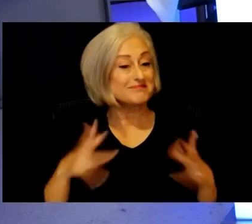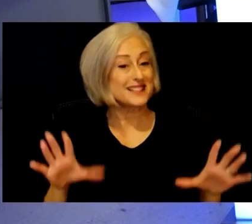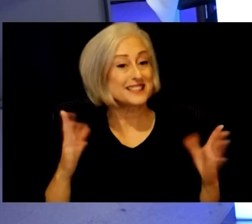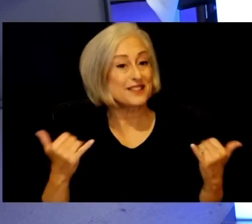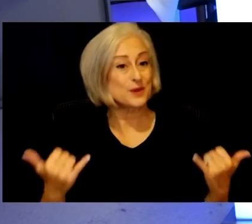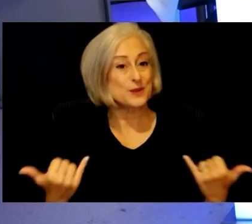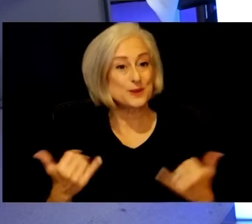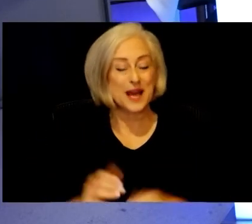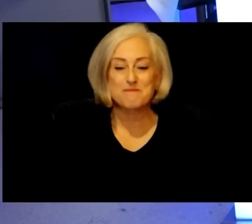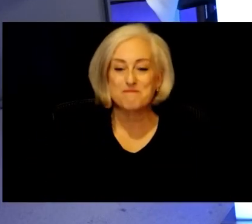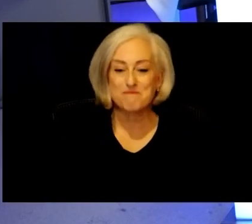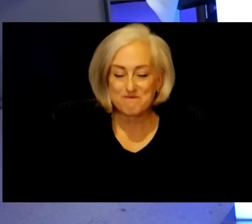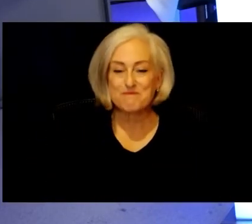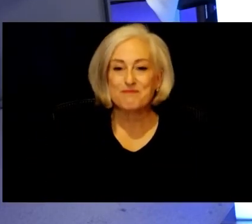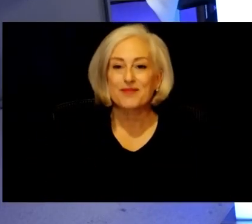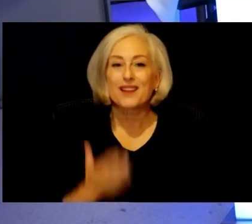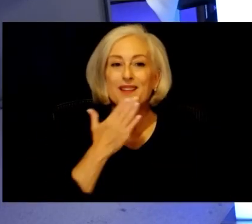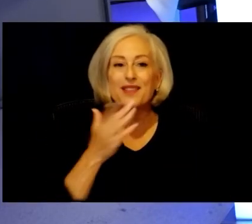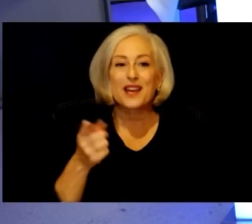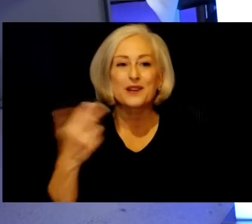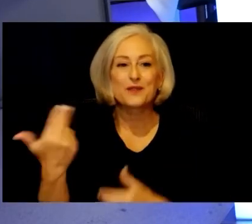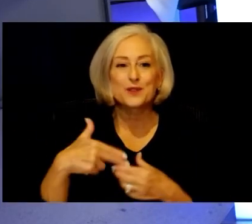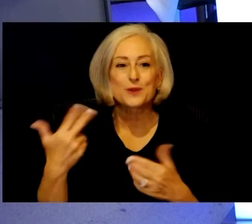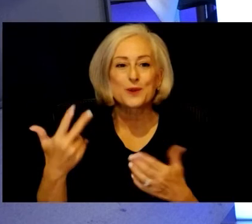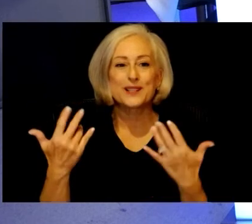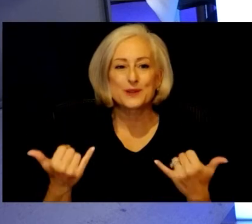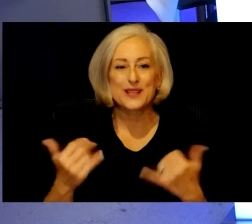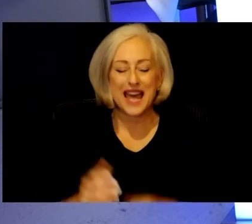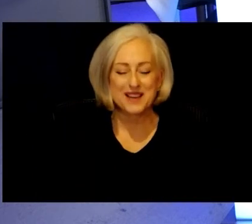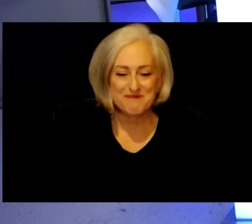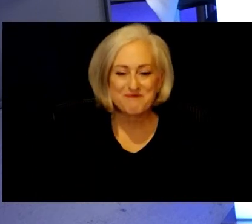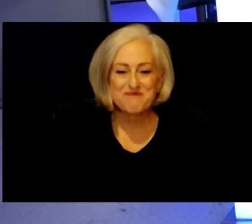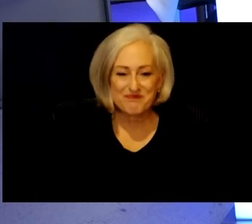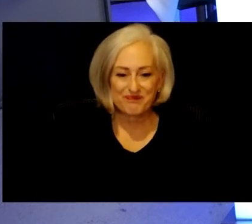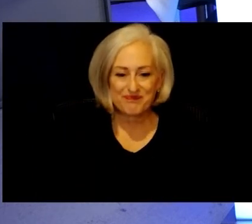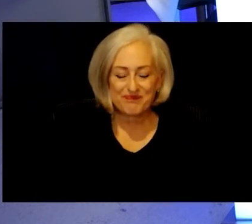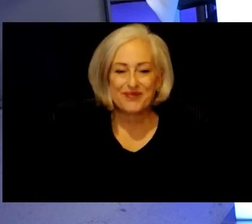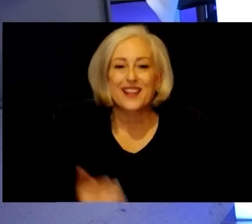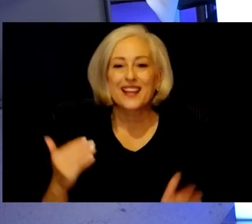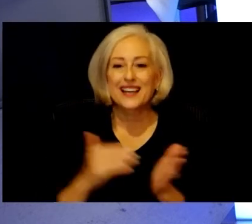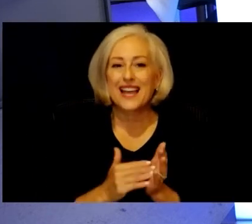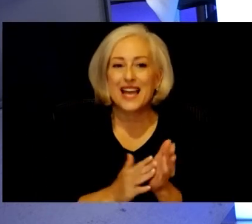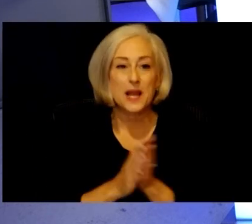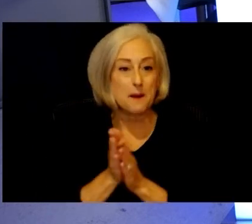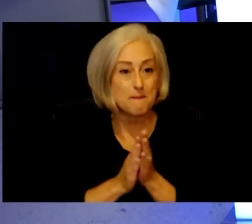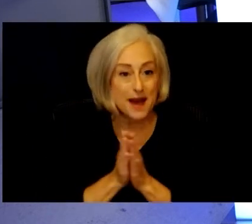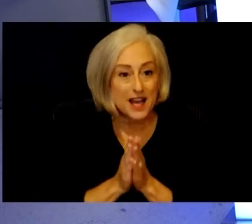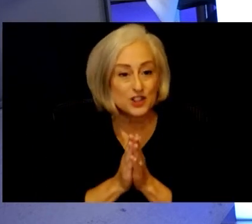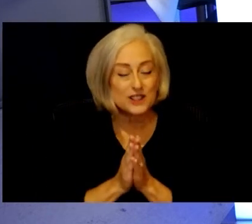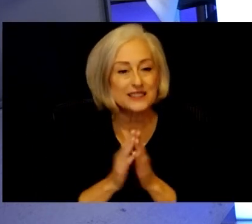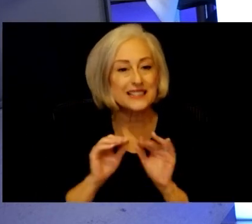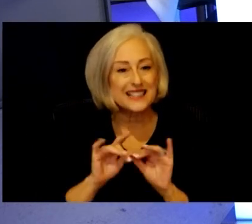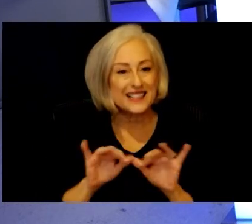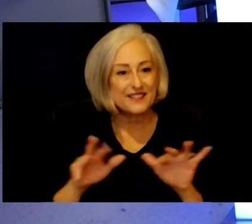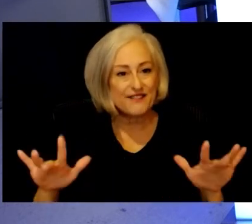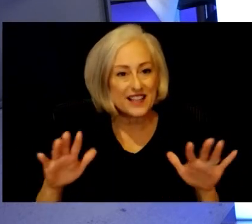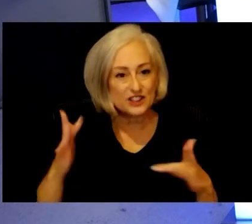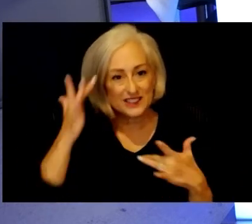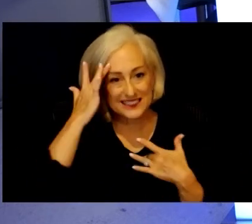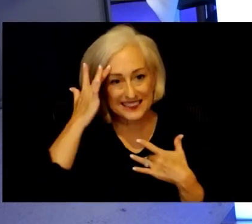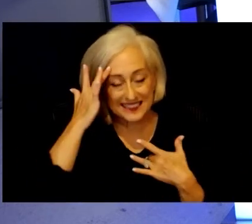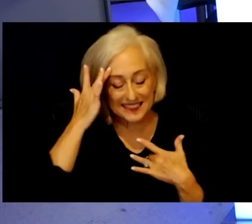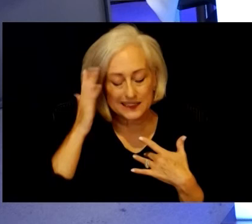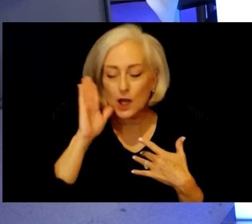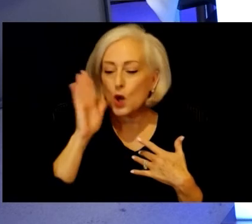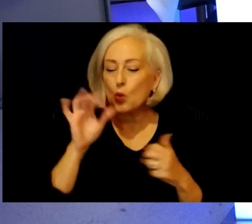Well, thank you for being with us. Again, our passion, infectious disease. We are going to continue to see